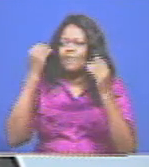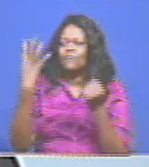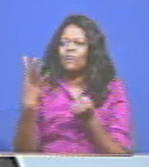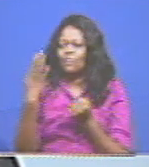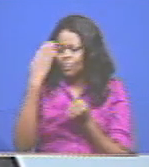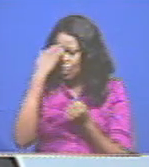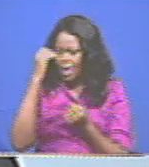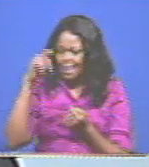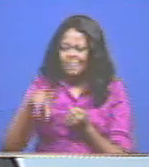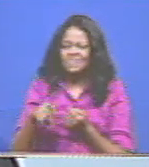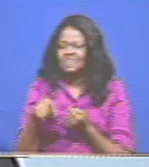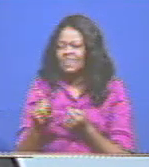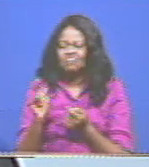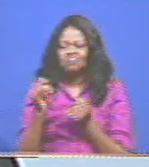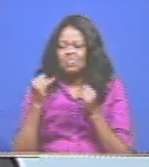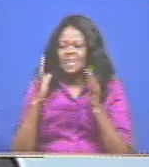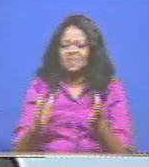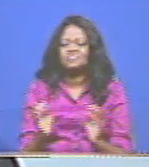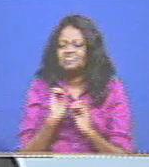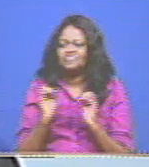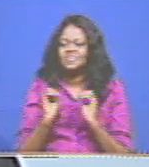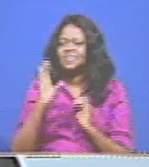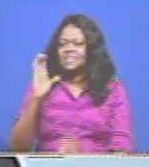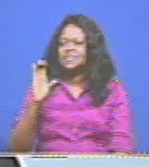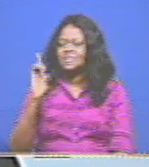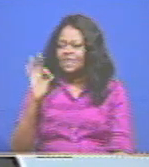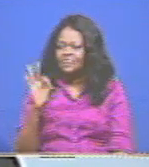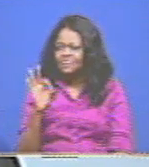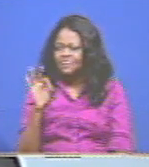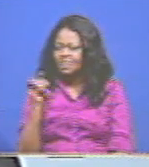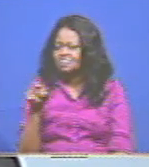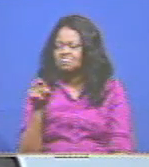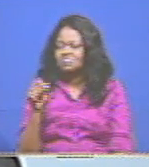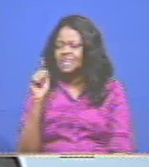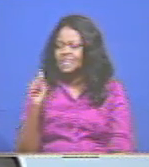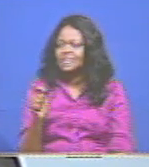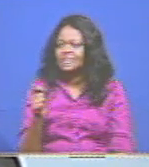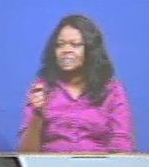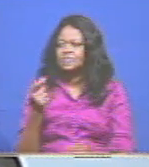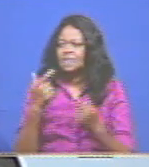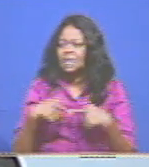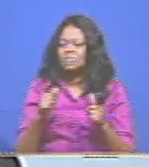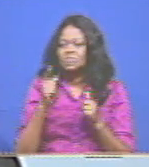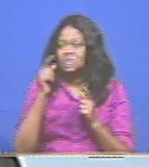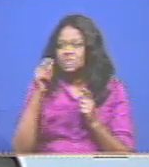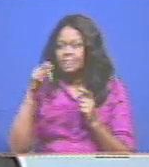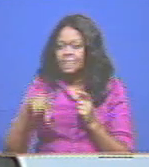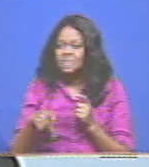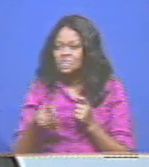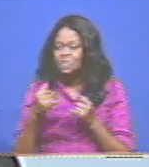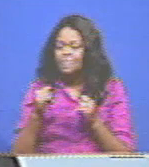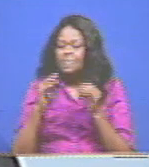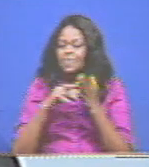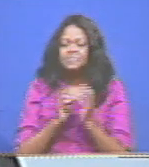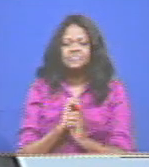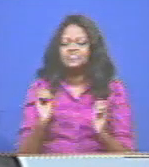MPs are not implementers. Mm-hmm. You know, even the CDF Act does not allow Gakuya and the rest of the fellows to implement projects. They're